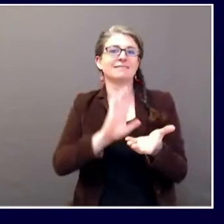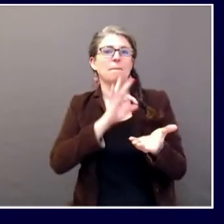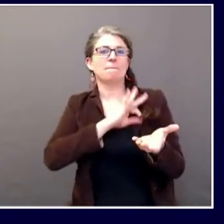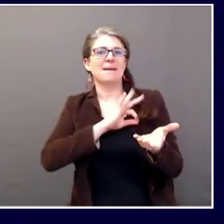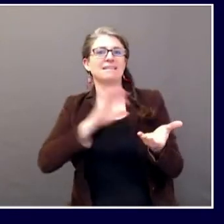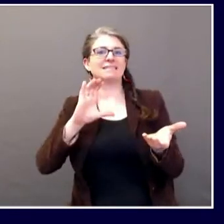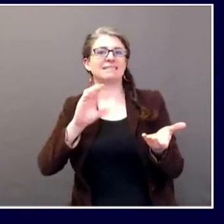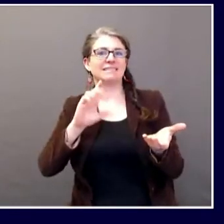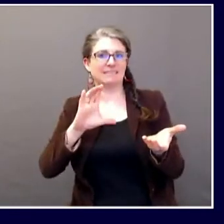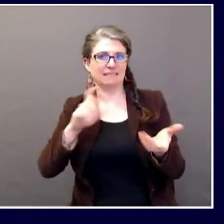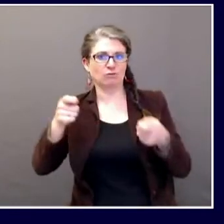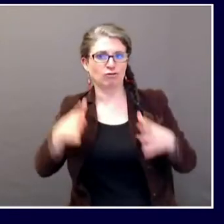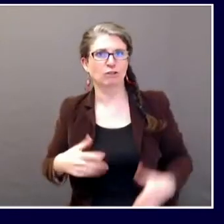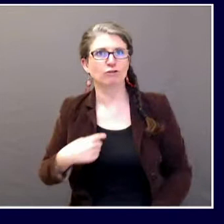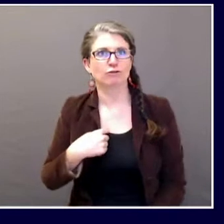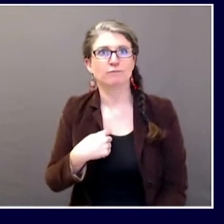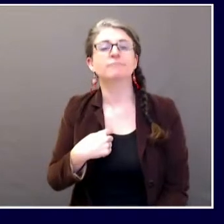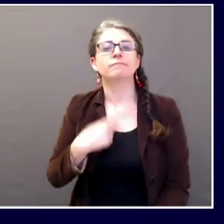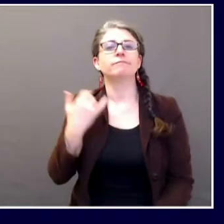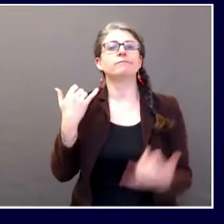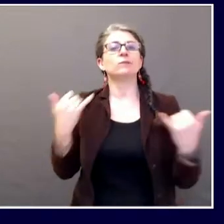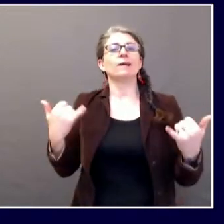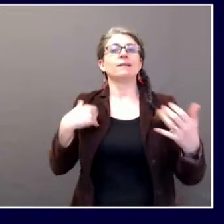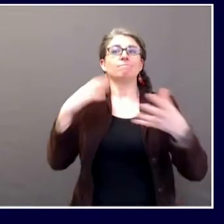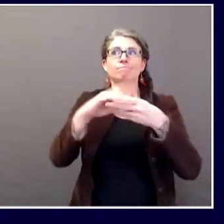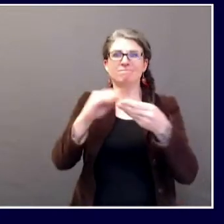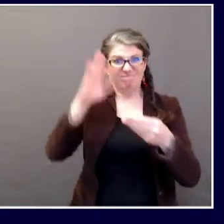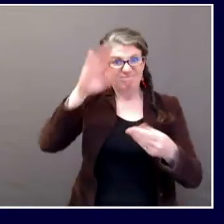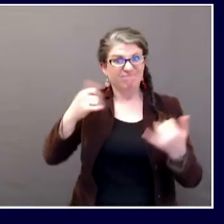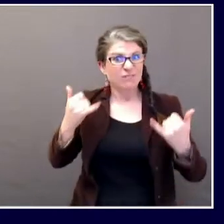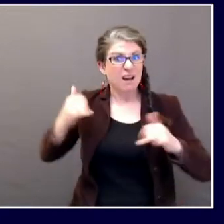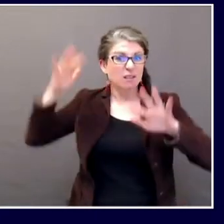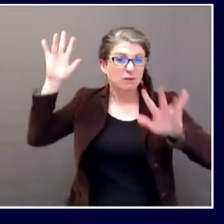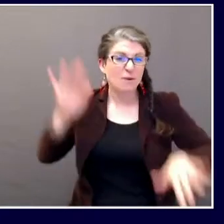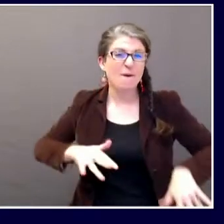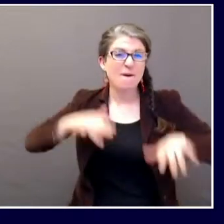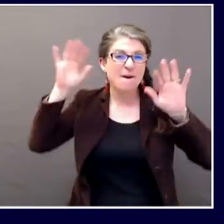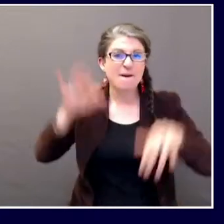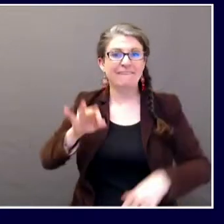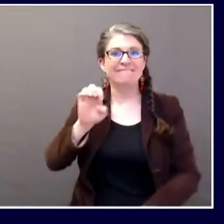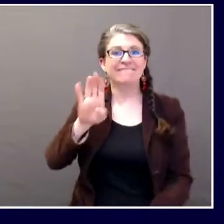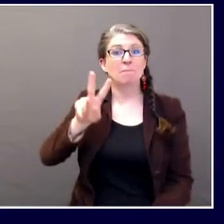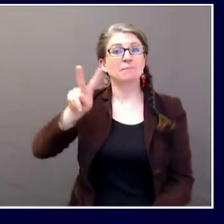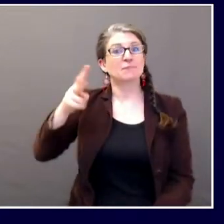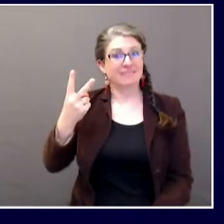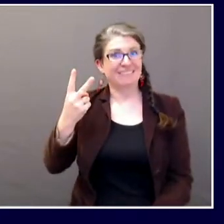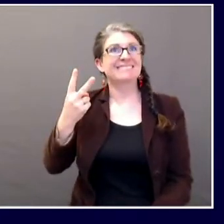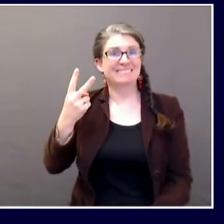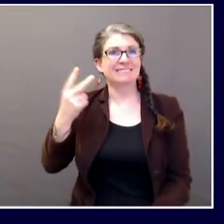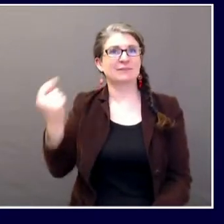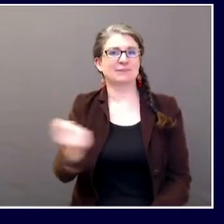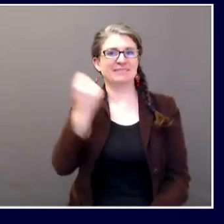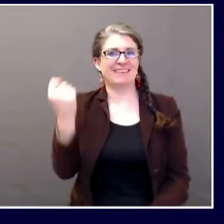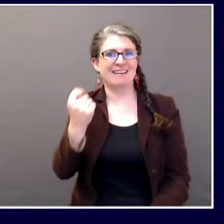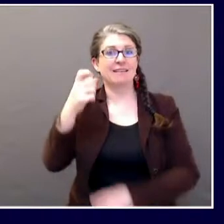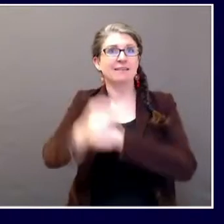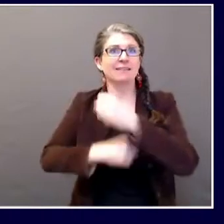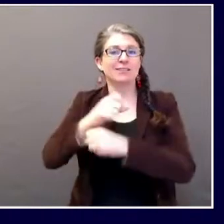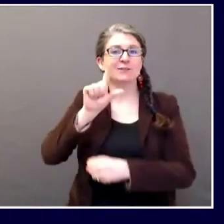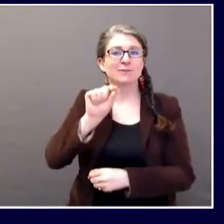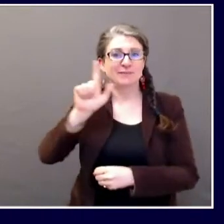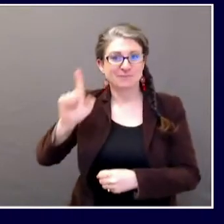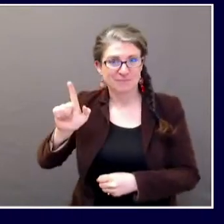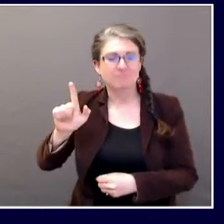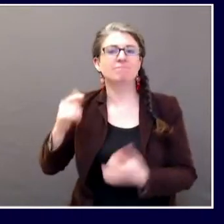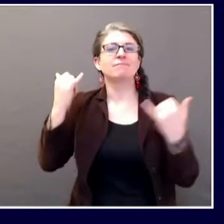all this afternoon on a snowy Tuesday to provide everyone an update on where we stand with respect to